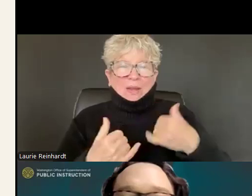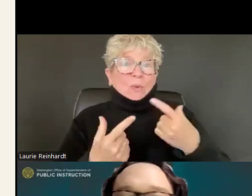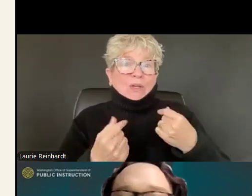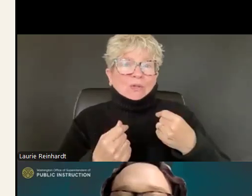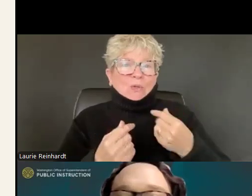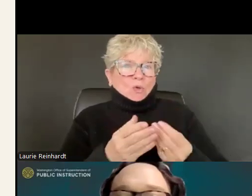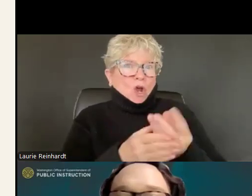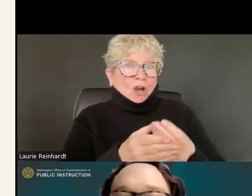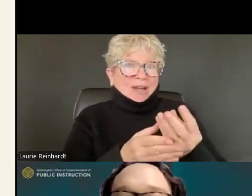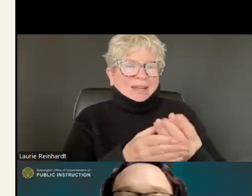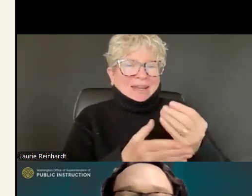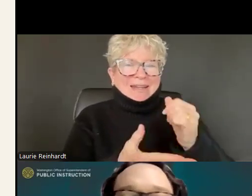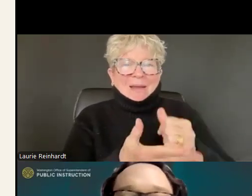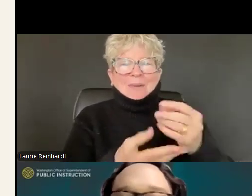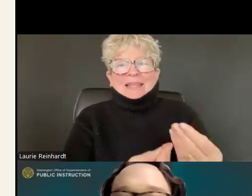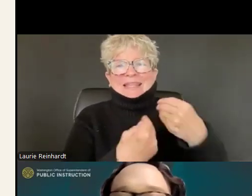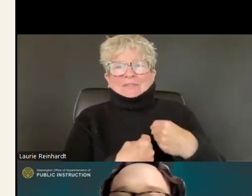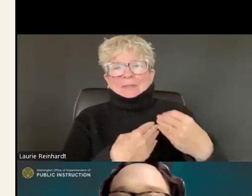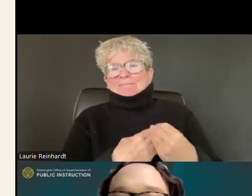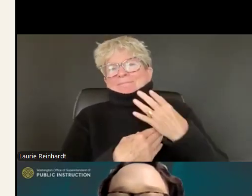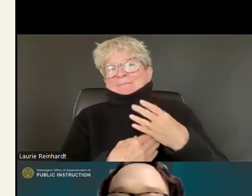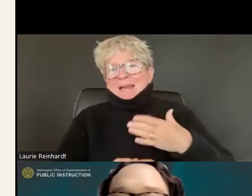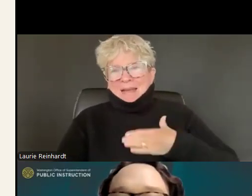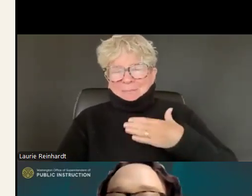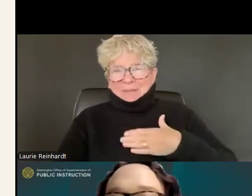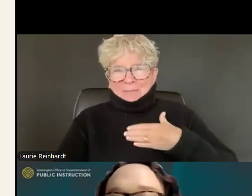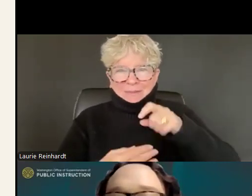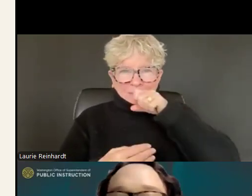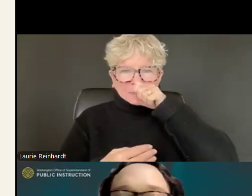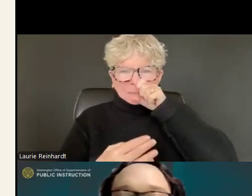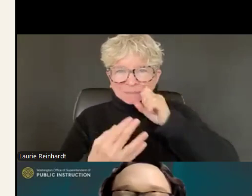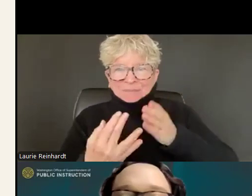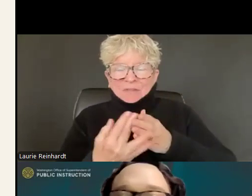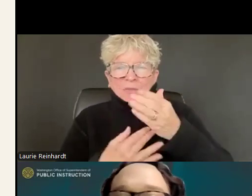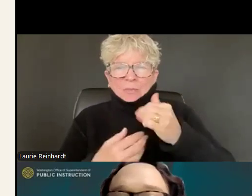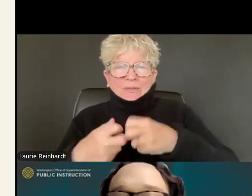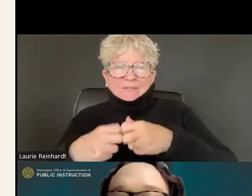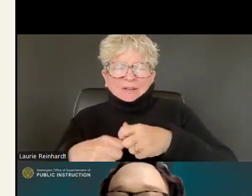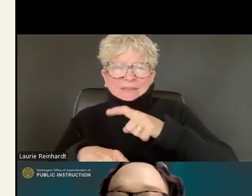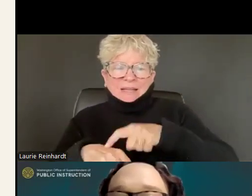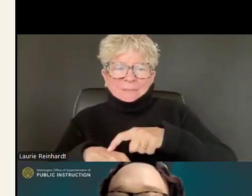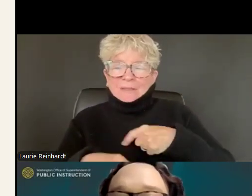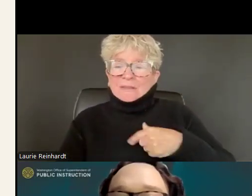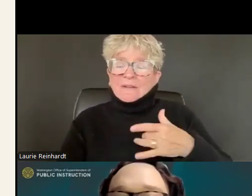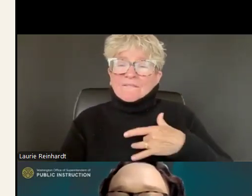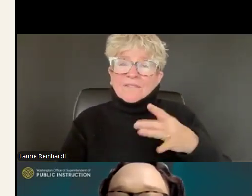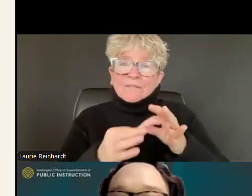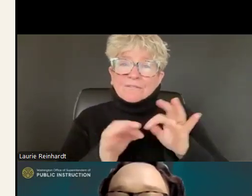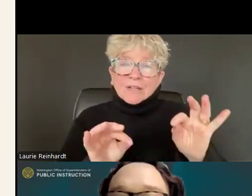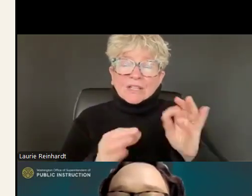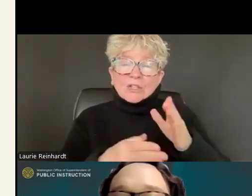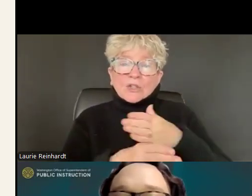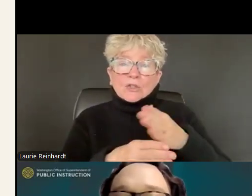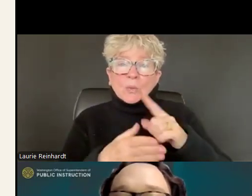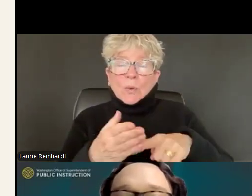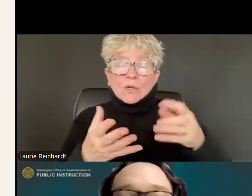has bring a lot of happiness, definitely through all the difficulties. So if you feel free to share out what you might do in the